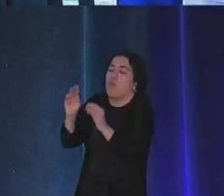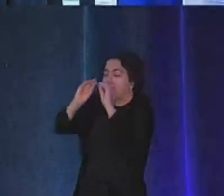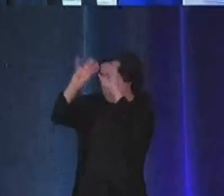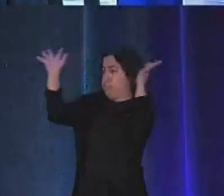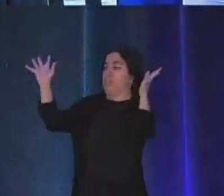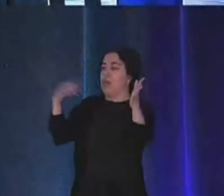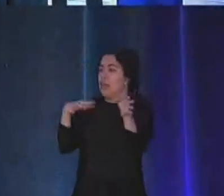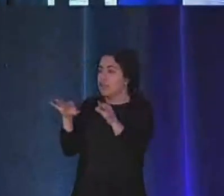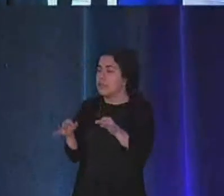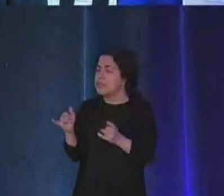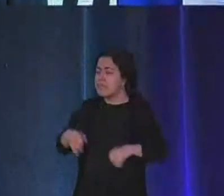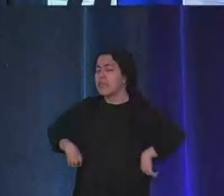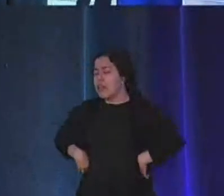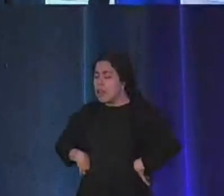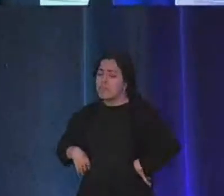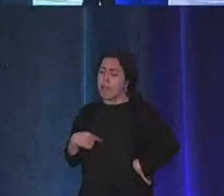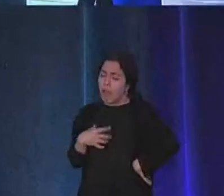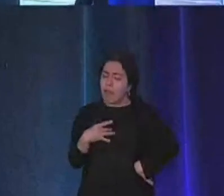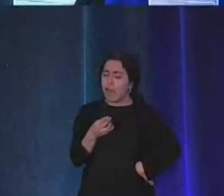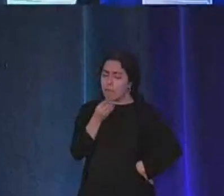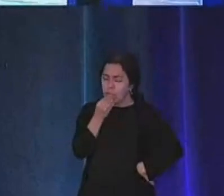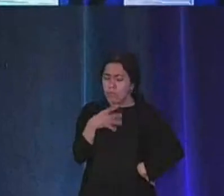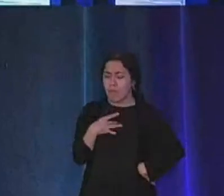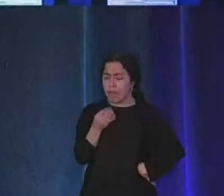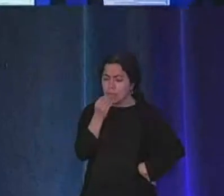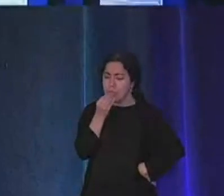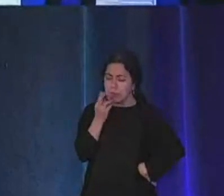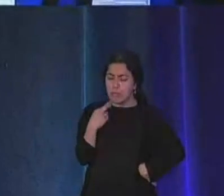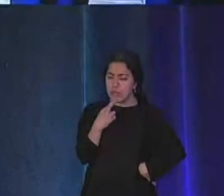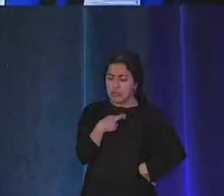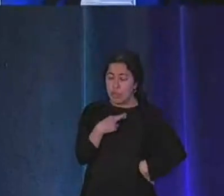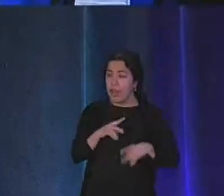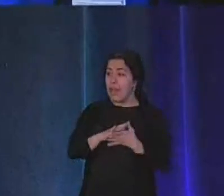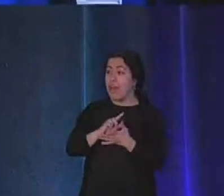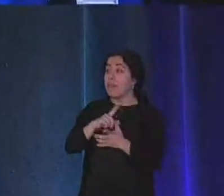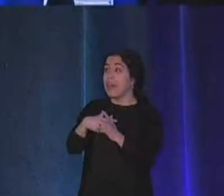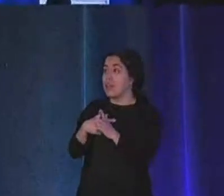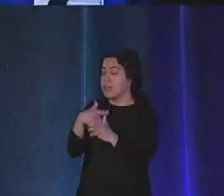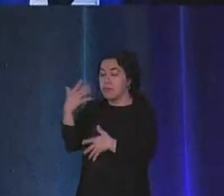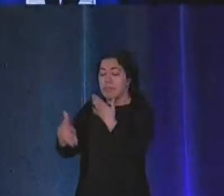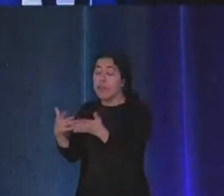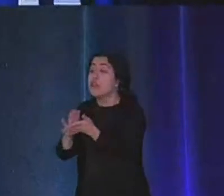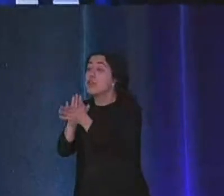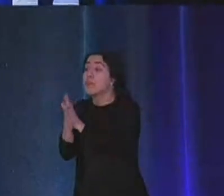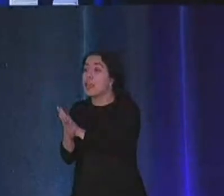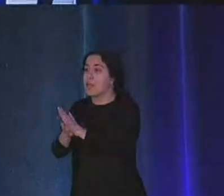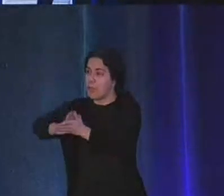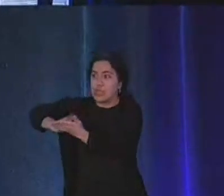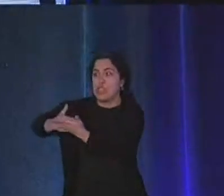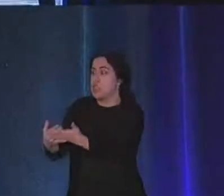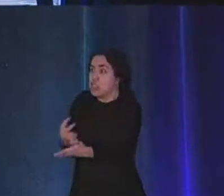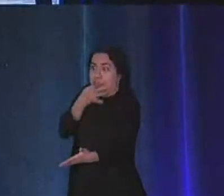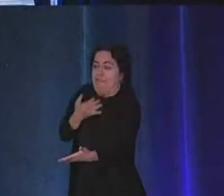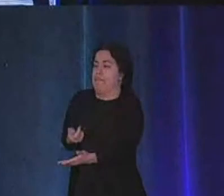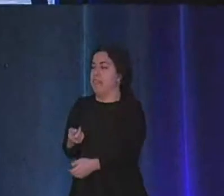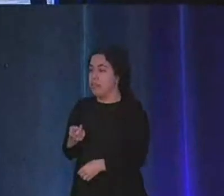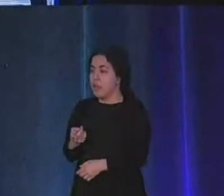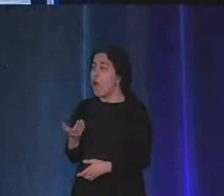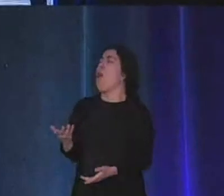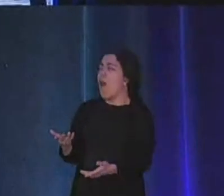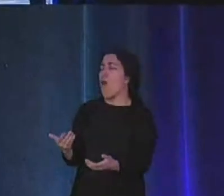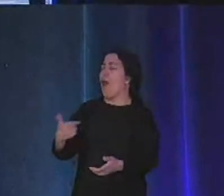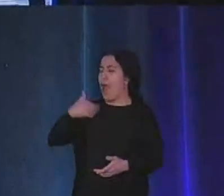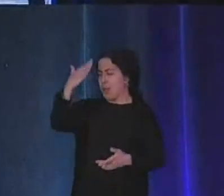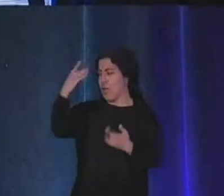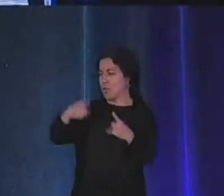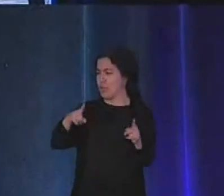yeah, I like food. I like eating in restaurants. Then you became a chef. And it's like, oh, I know what's going on